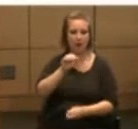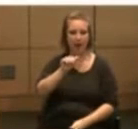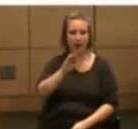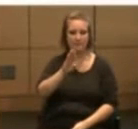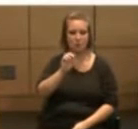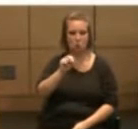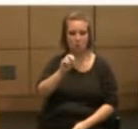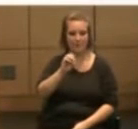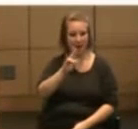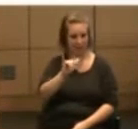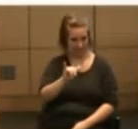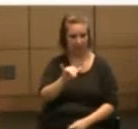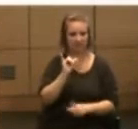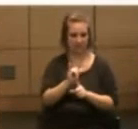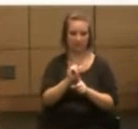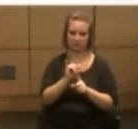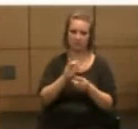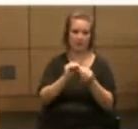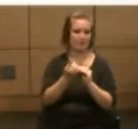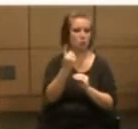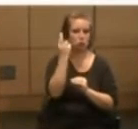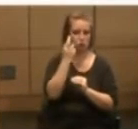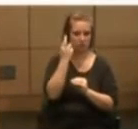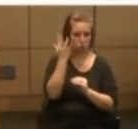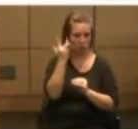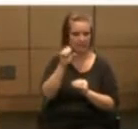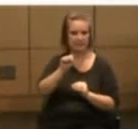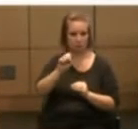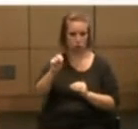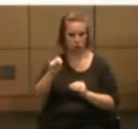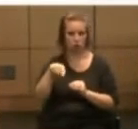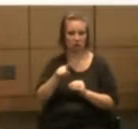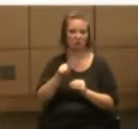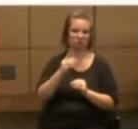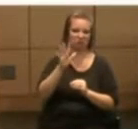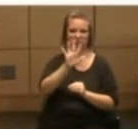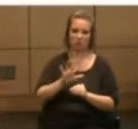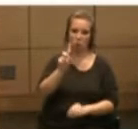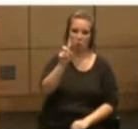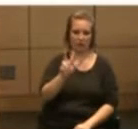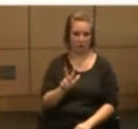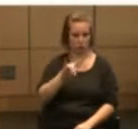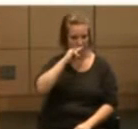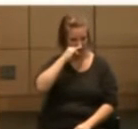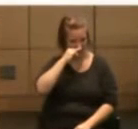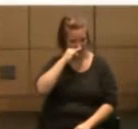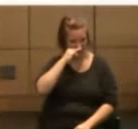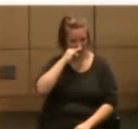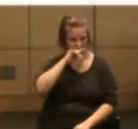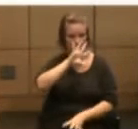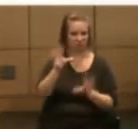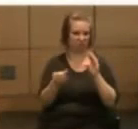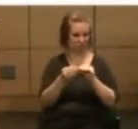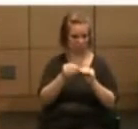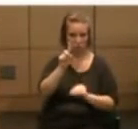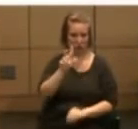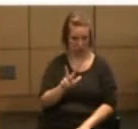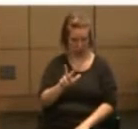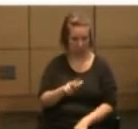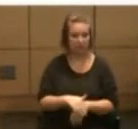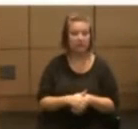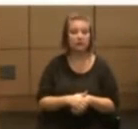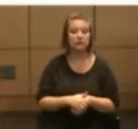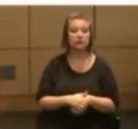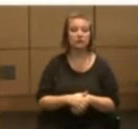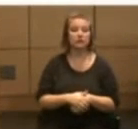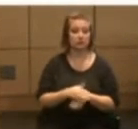have sensorineural hearing loss, and it incorporates approximately a third of all kids overall. And there is definitely